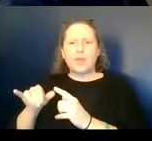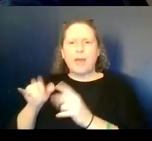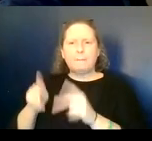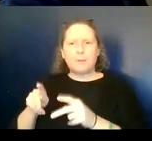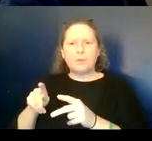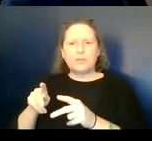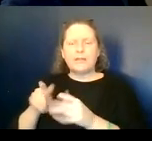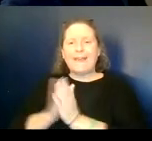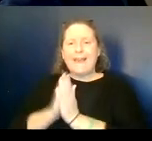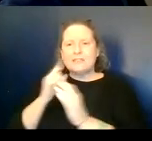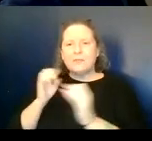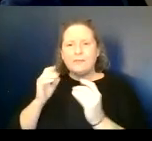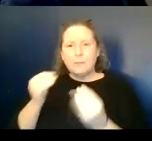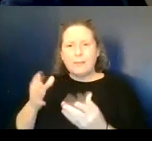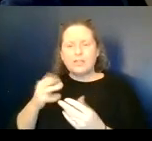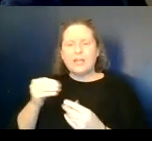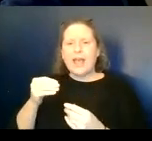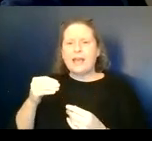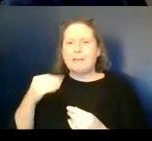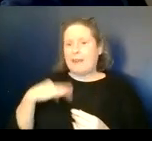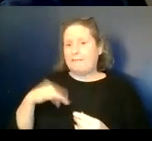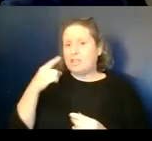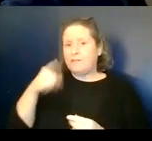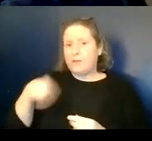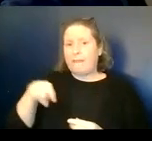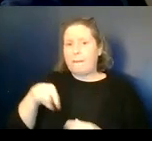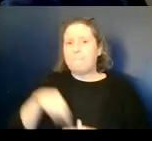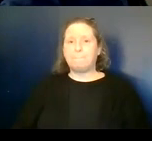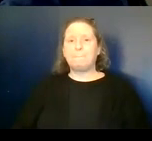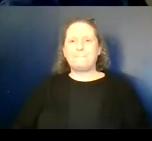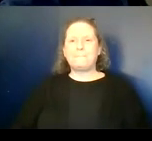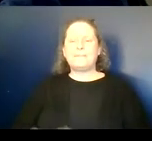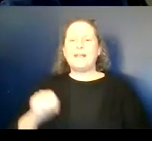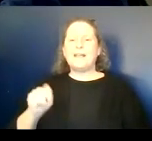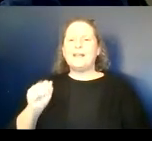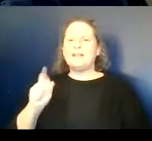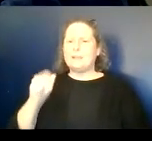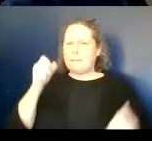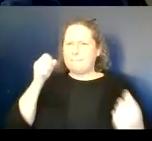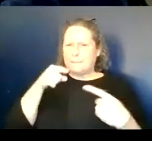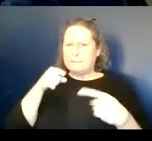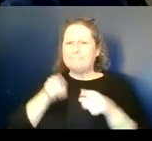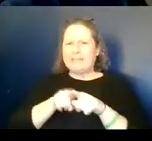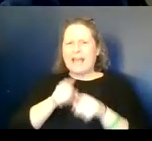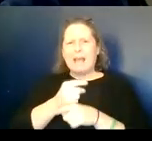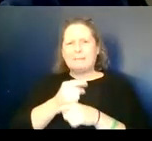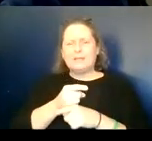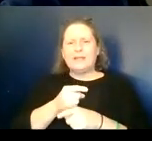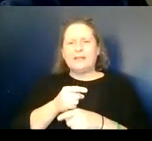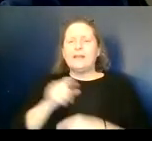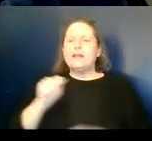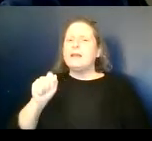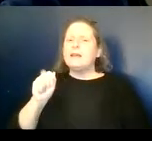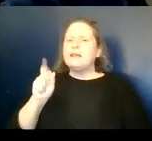information. Yeah, absolutely. The one thing I want to hit on here is privacy. If